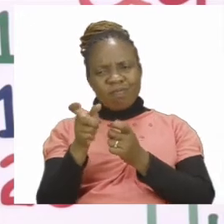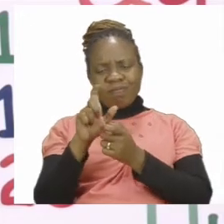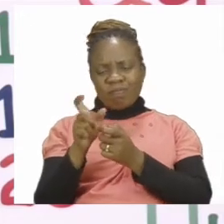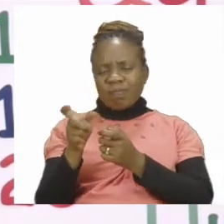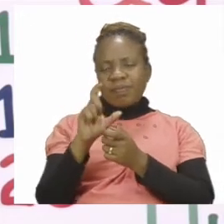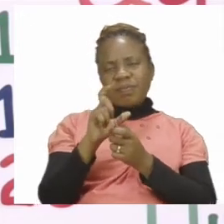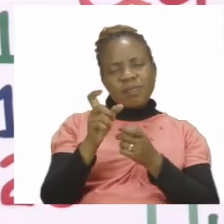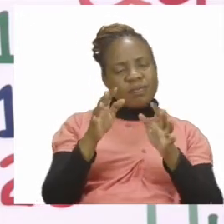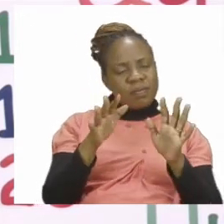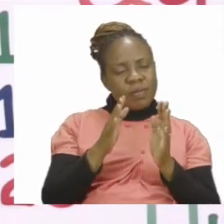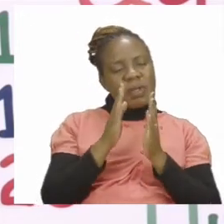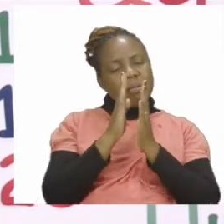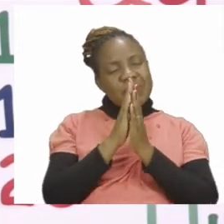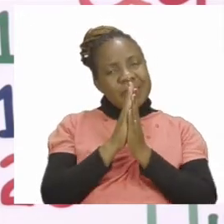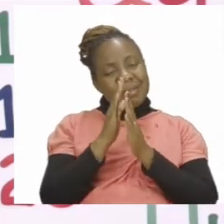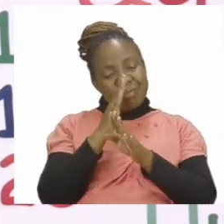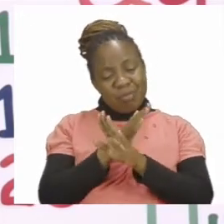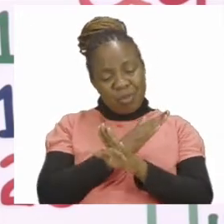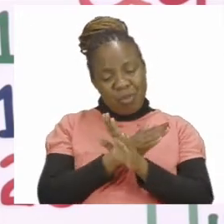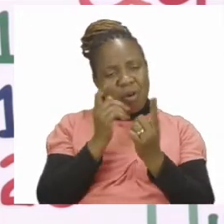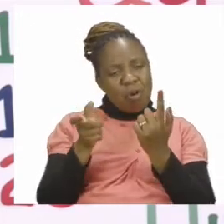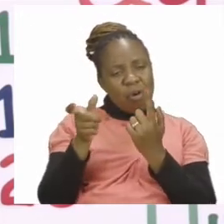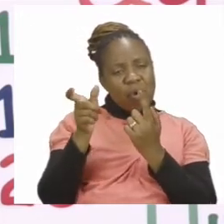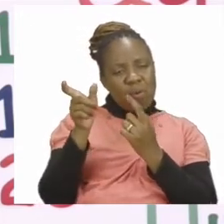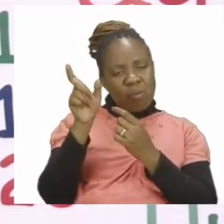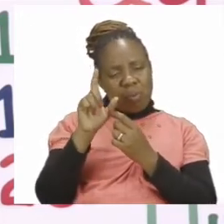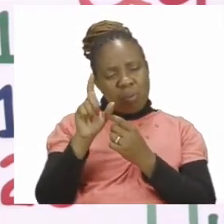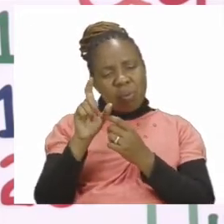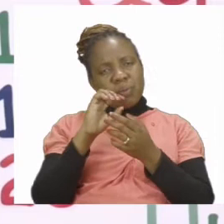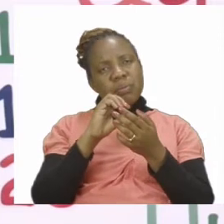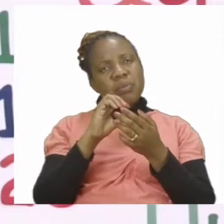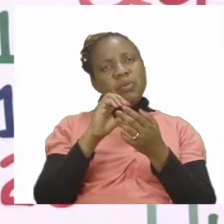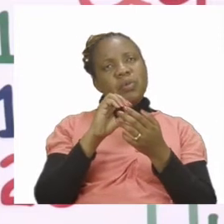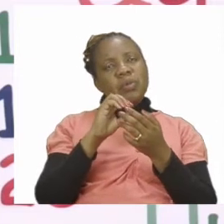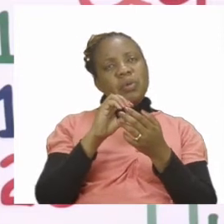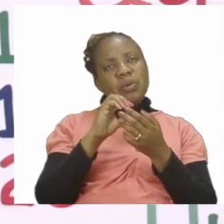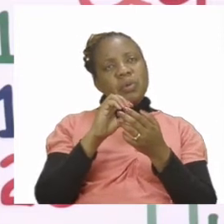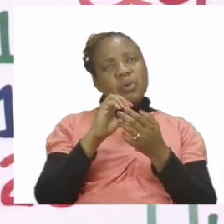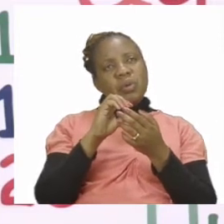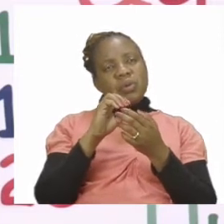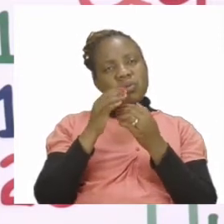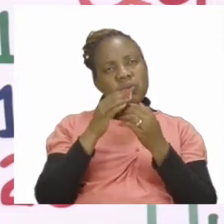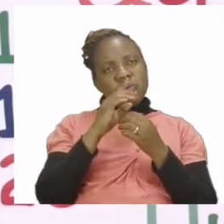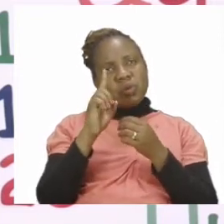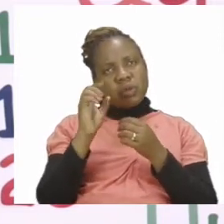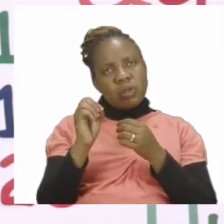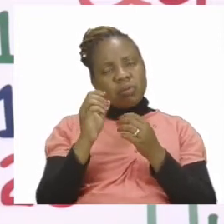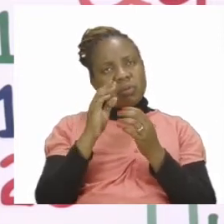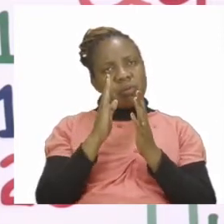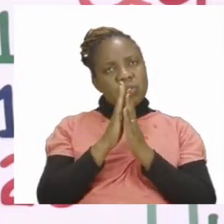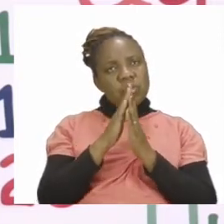sums, let's quickly look at the second part. What is it that we have to do?